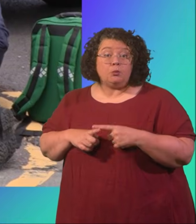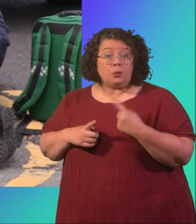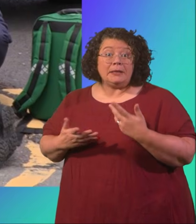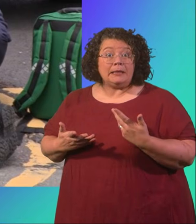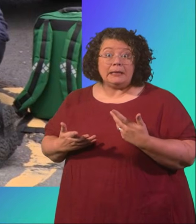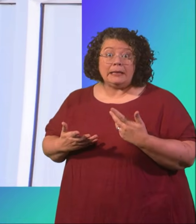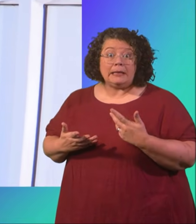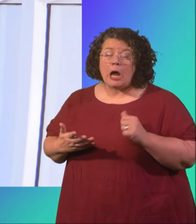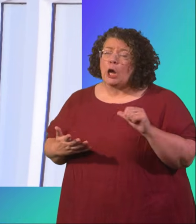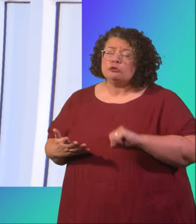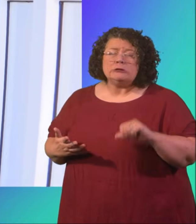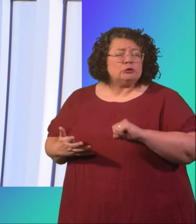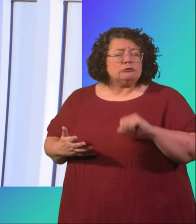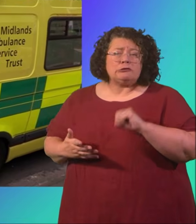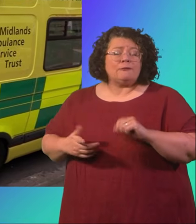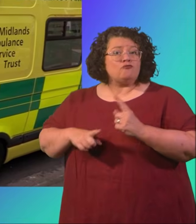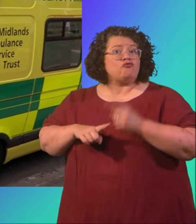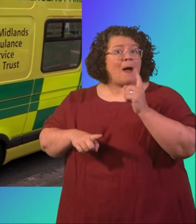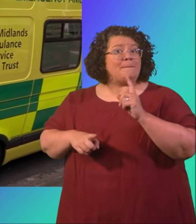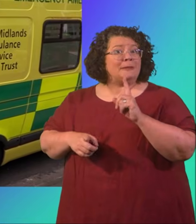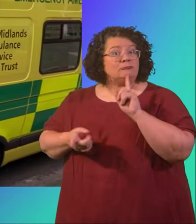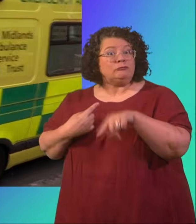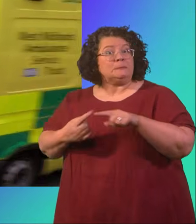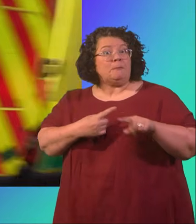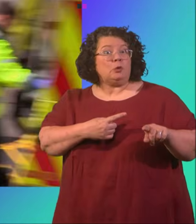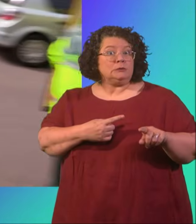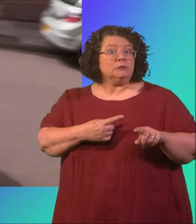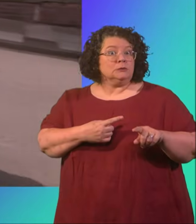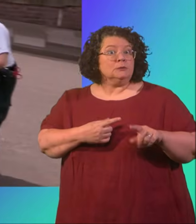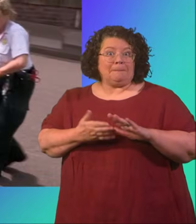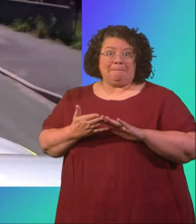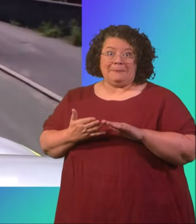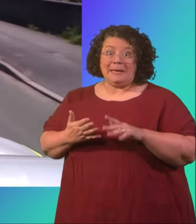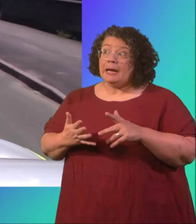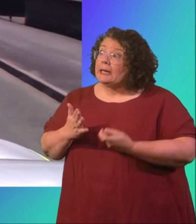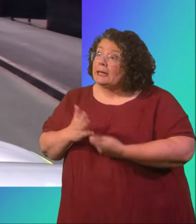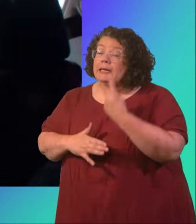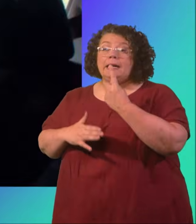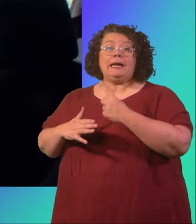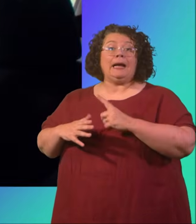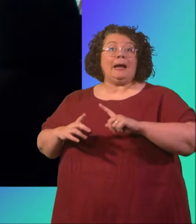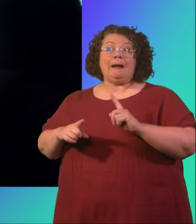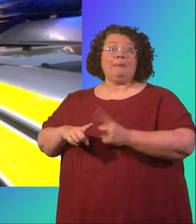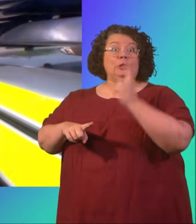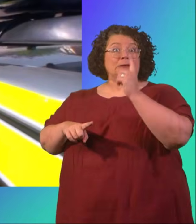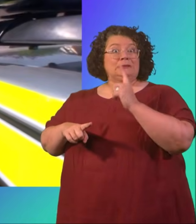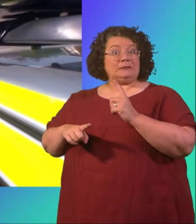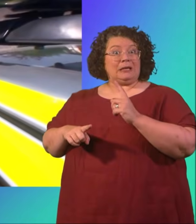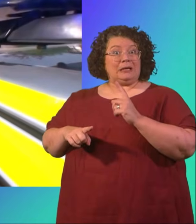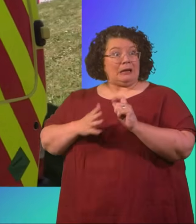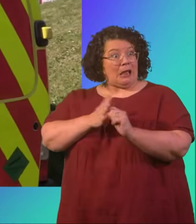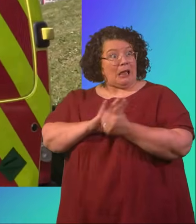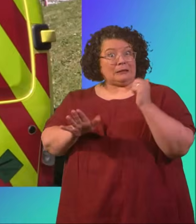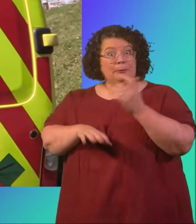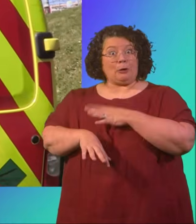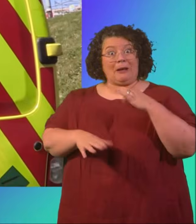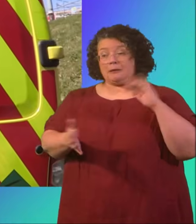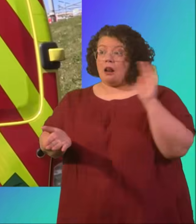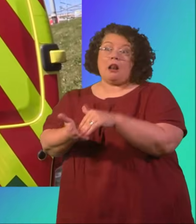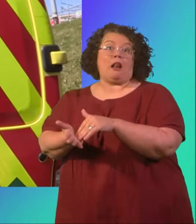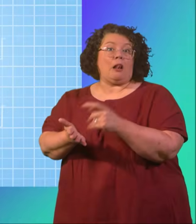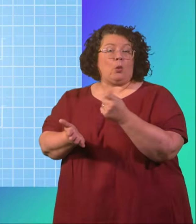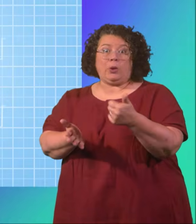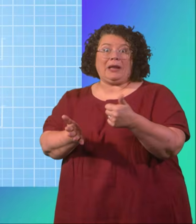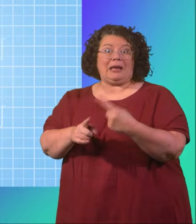With hundreds of rapid response crews like this on standby, it means that if you had an emergency, expert medical care will be with you in minutes.